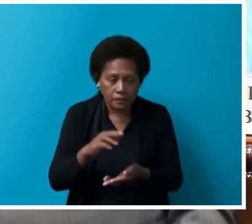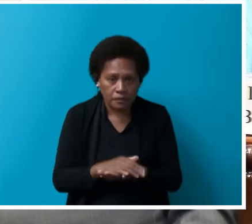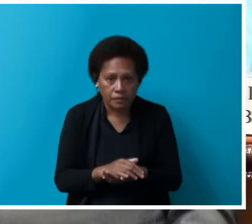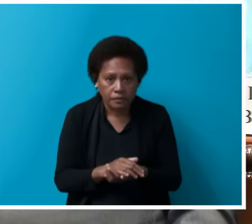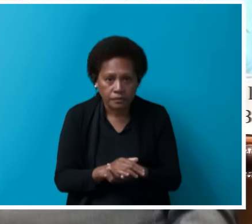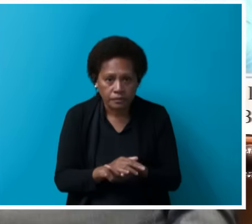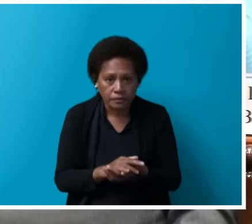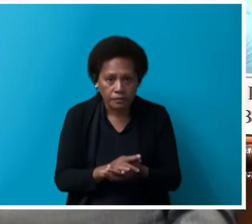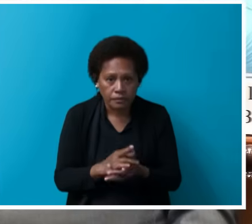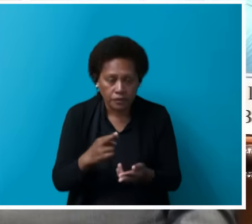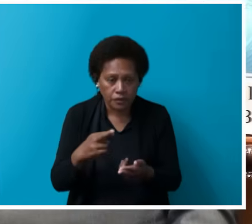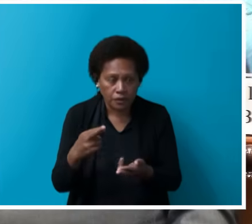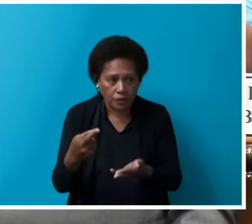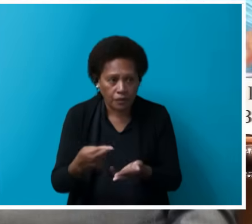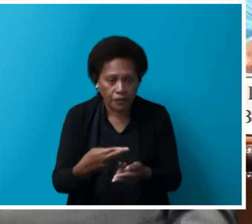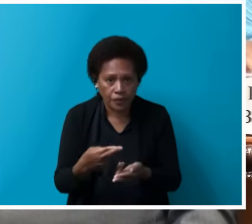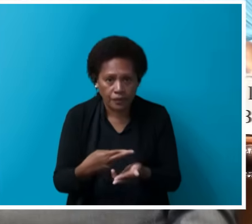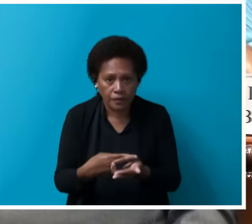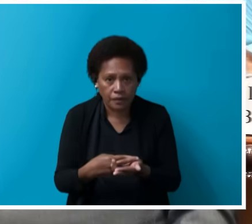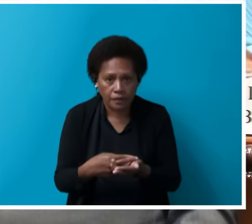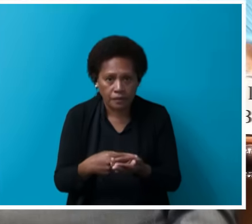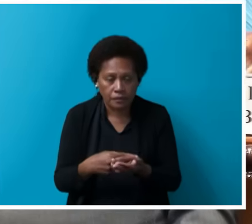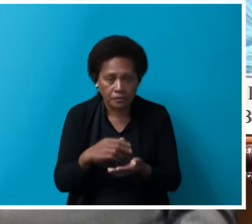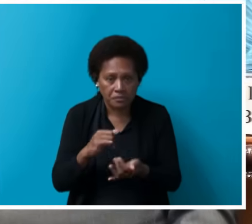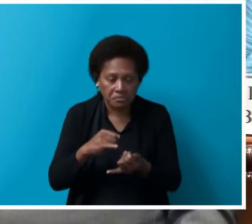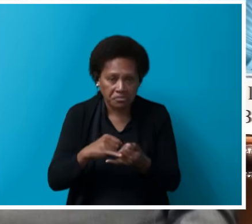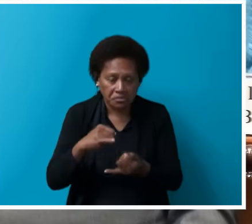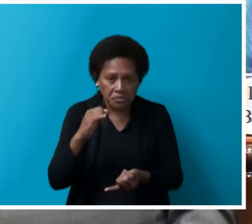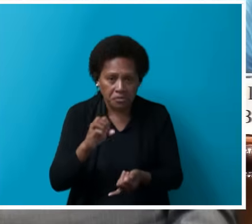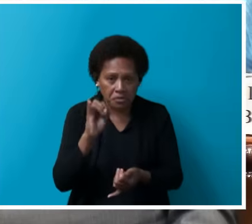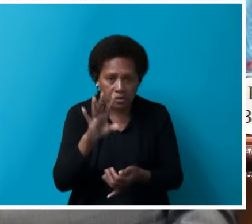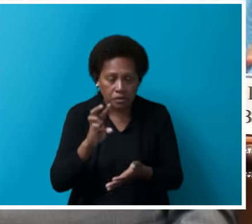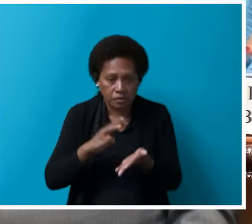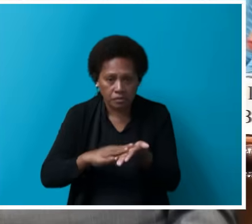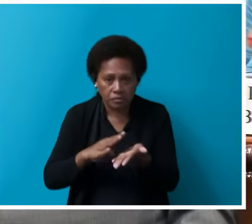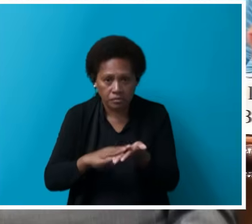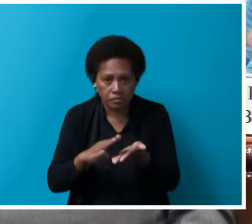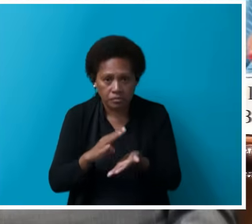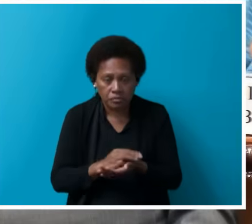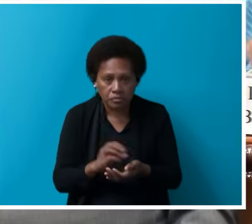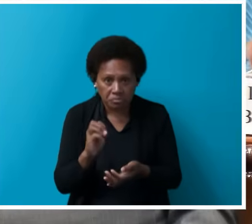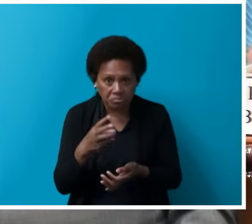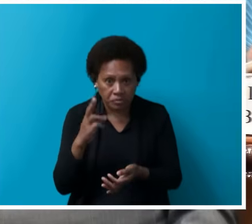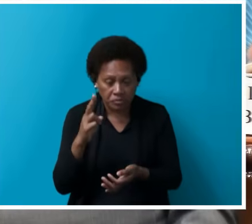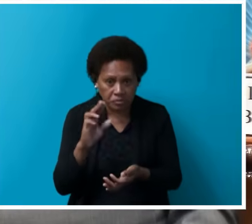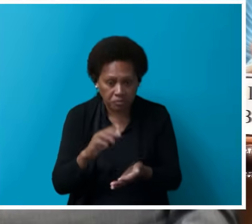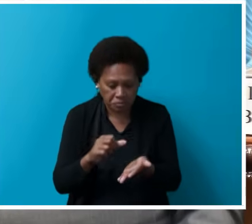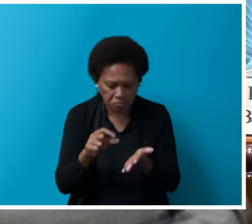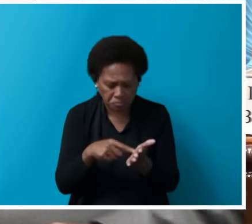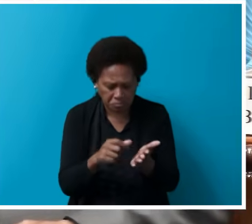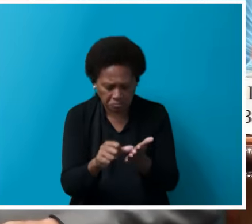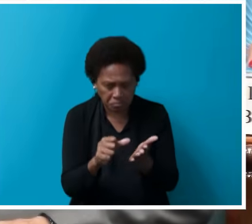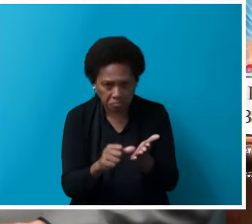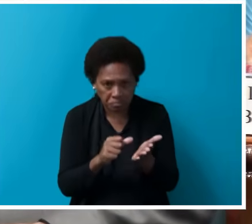expected to increase by 10.8 million. And once again, this figure reflects prudent fiscal management and responsible